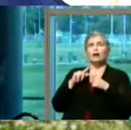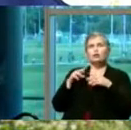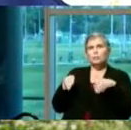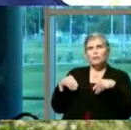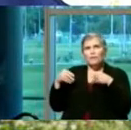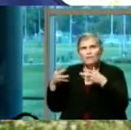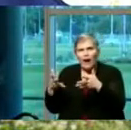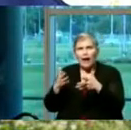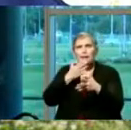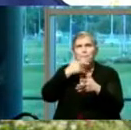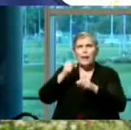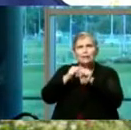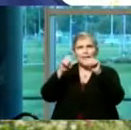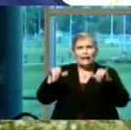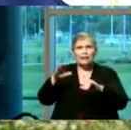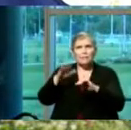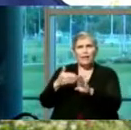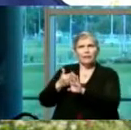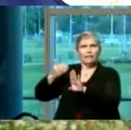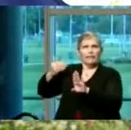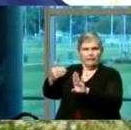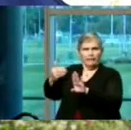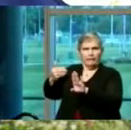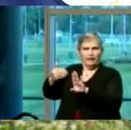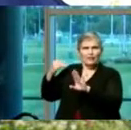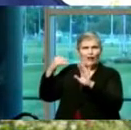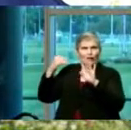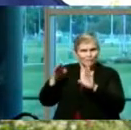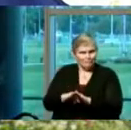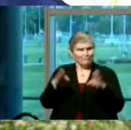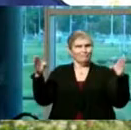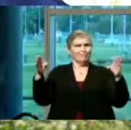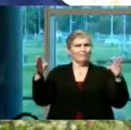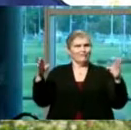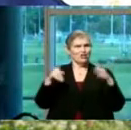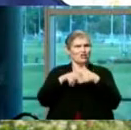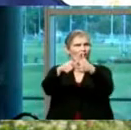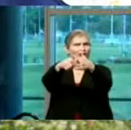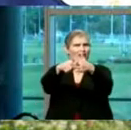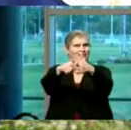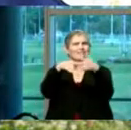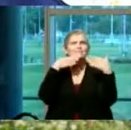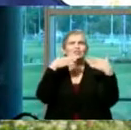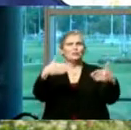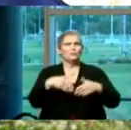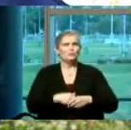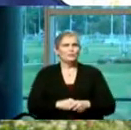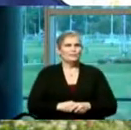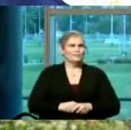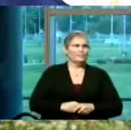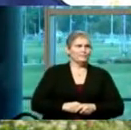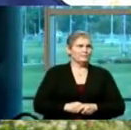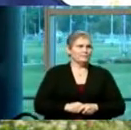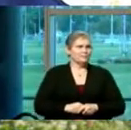than the one that we inherited. So let's get started. Thank you very much.